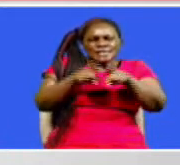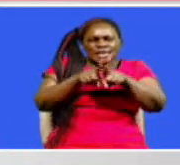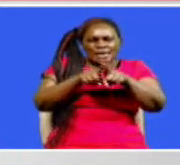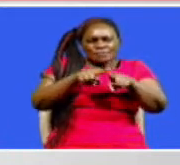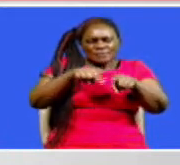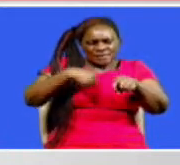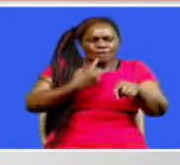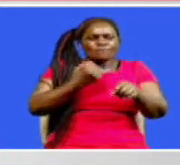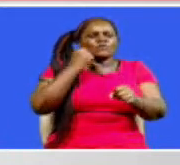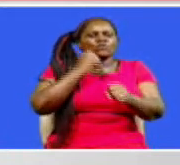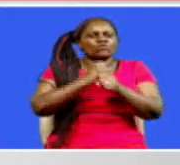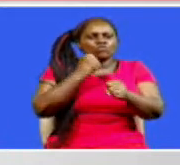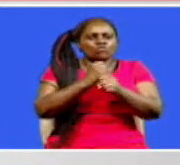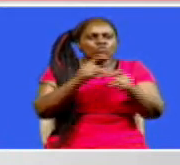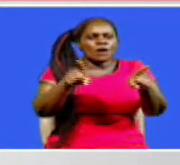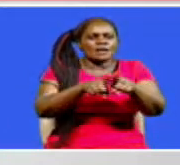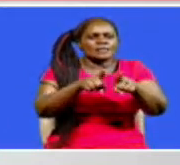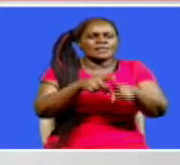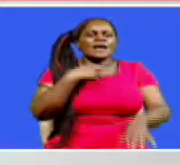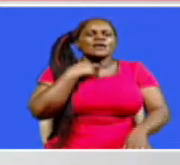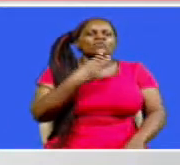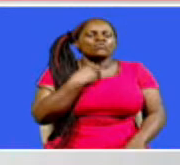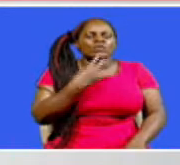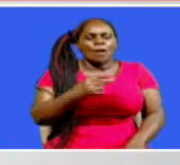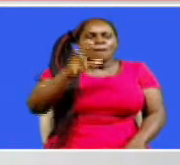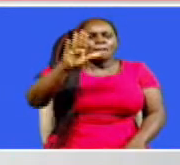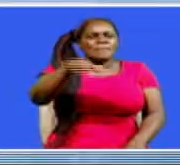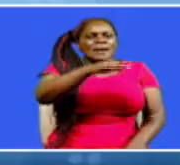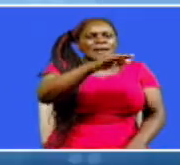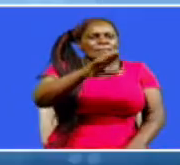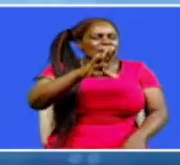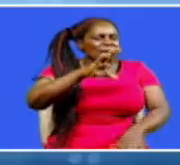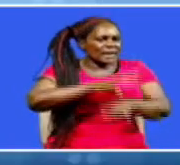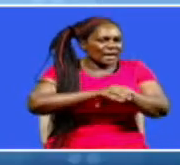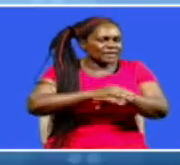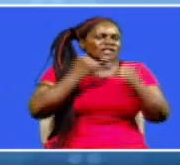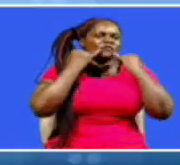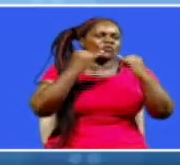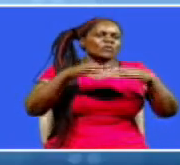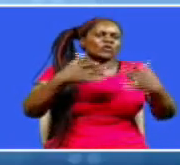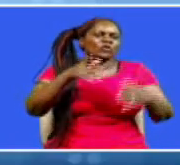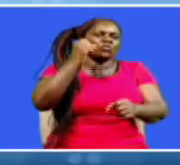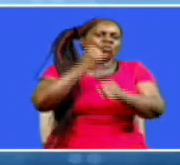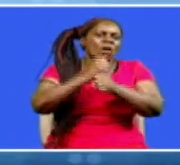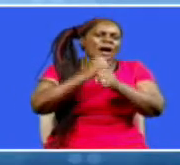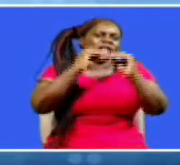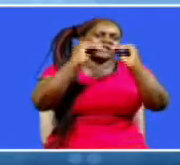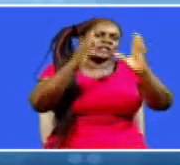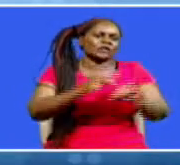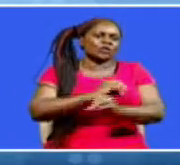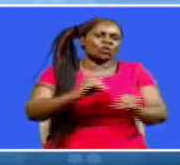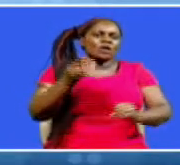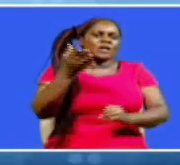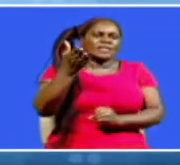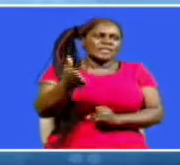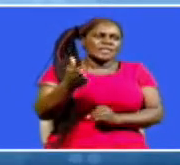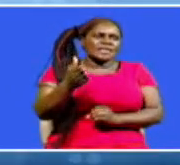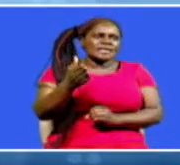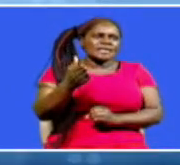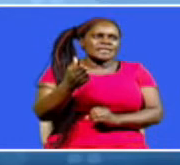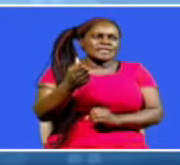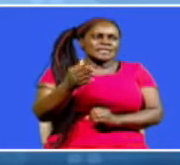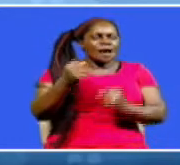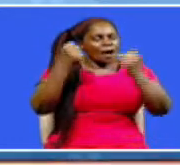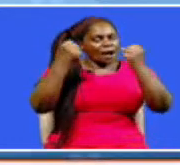what we are doing. So where does Parliament get this notion that you've not been working for the teachers? I know there's been very